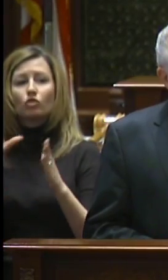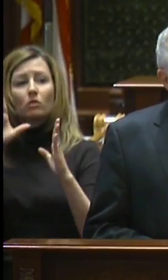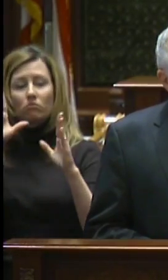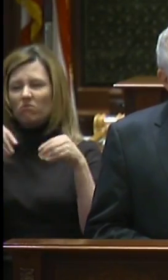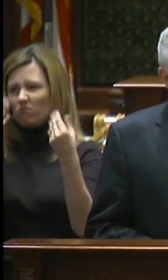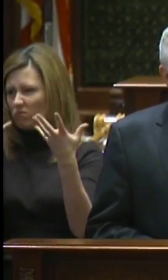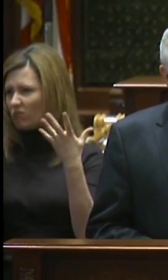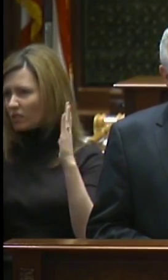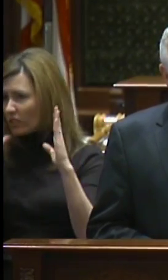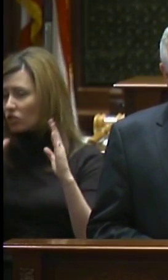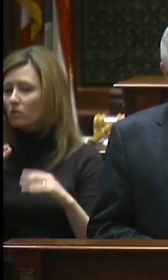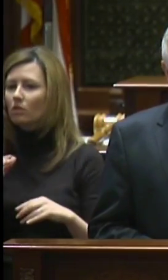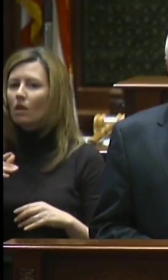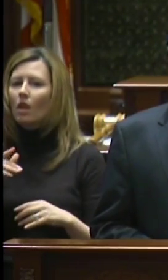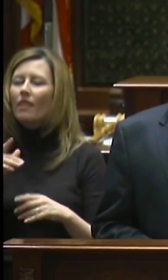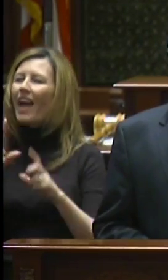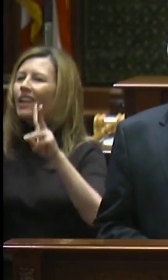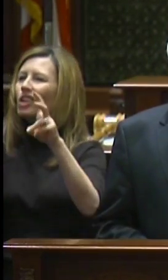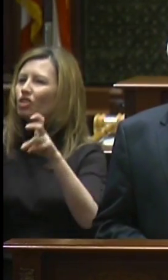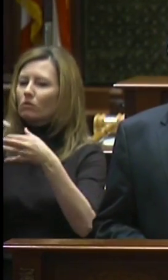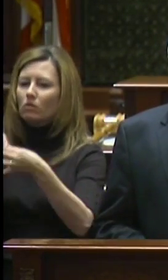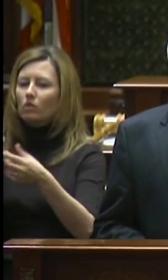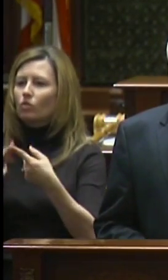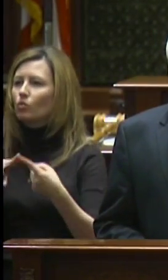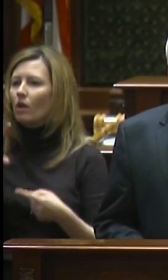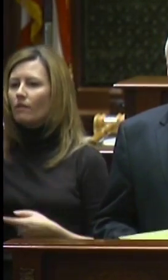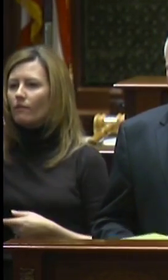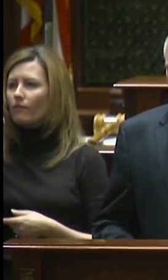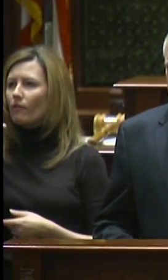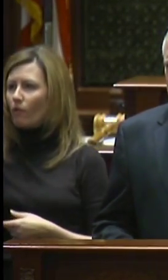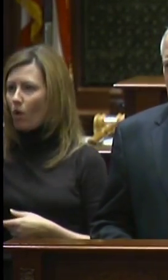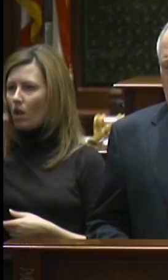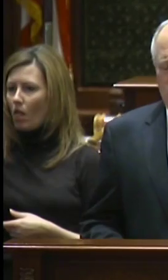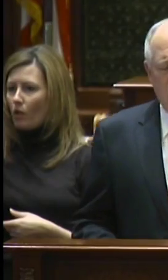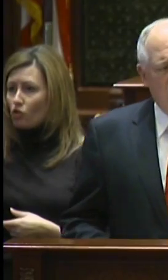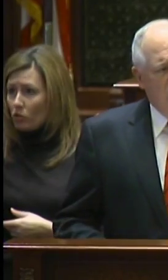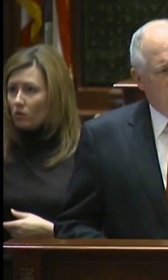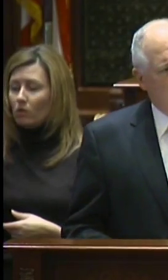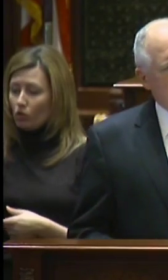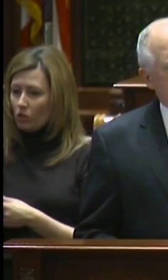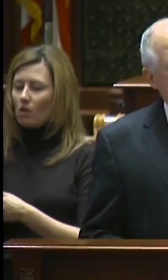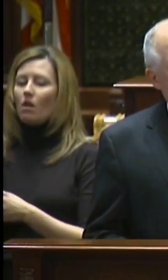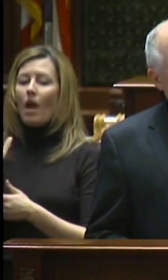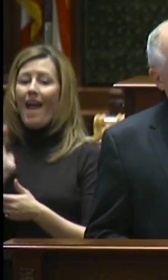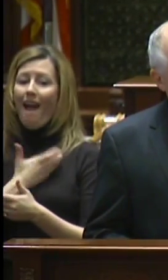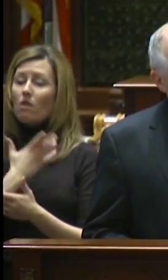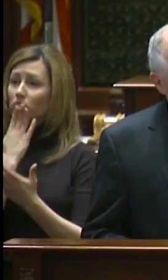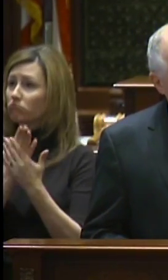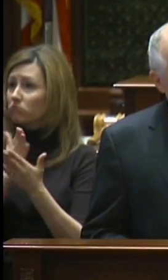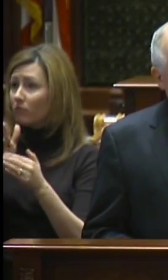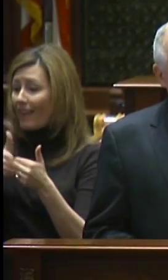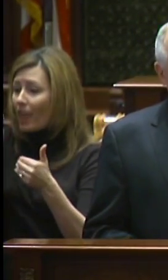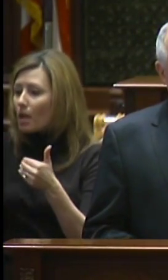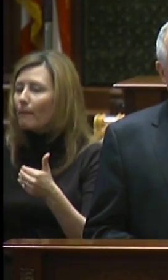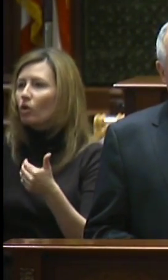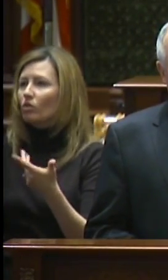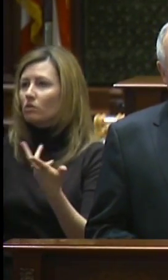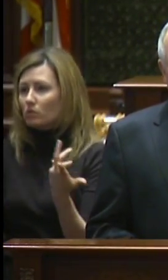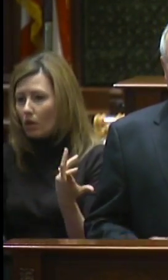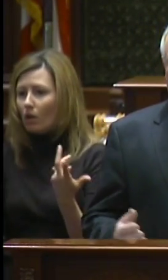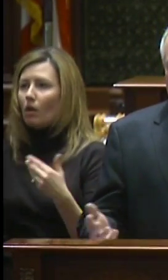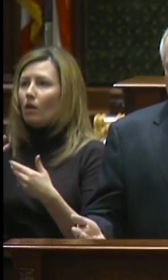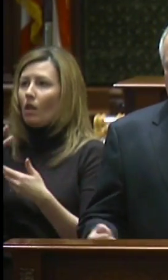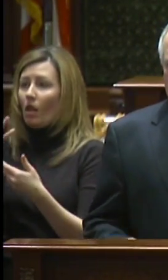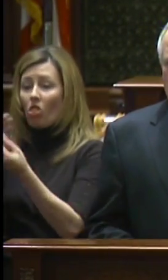whole issue of foreclosure. Many of our neighbors, good people, through no fault of their own, have lost their job and they're in danger of losing their